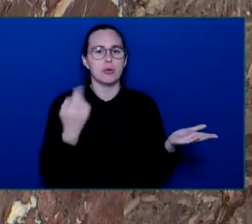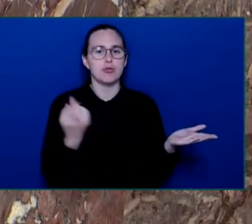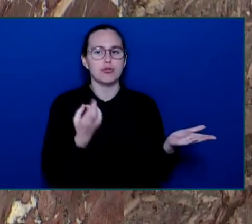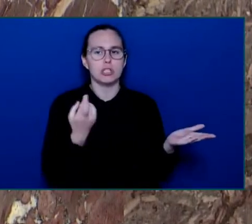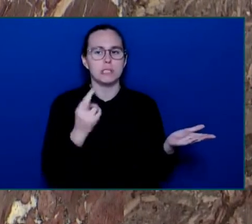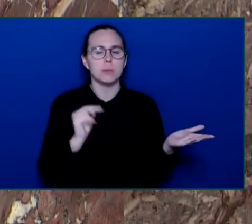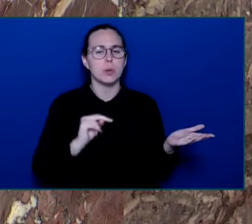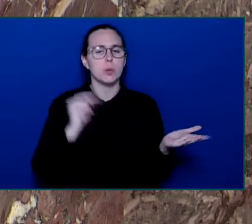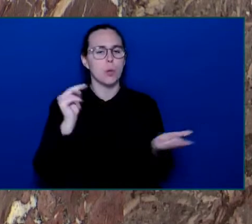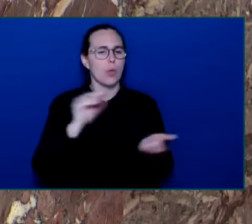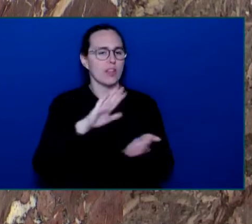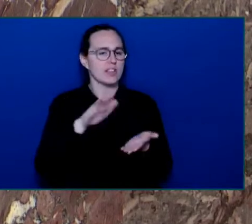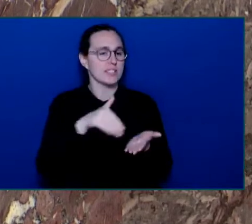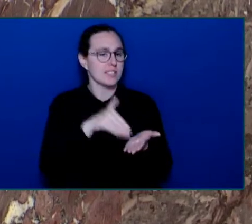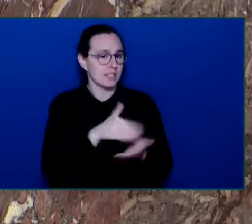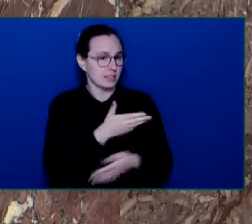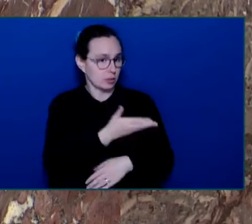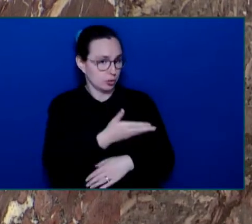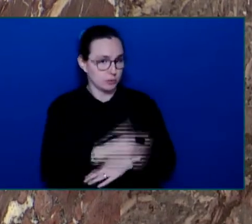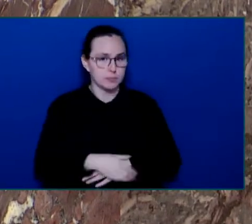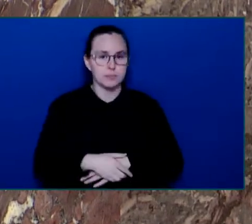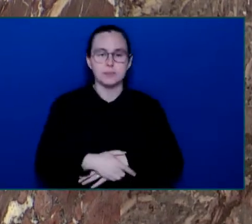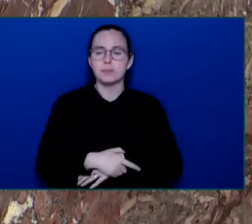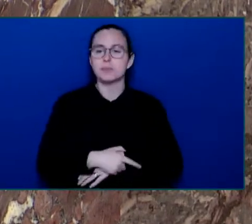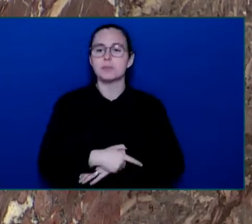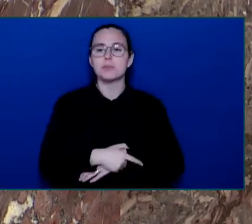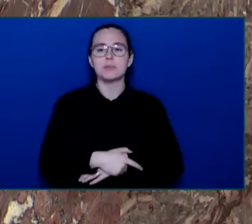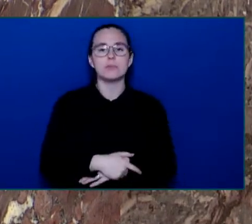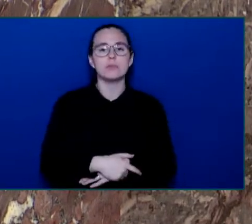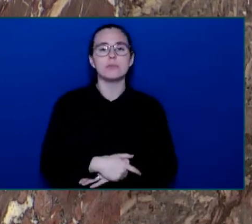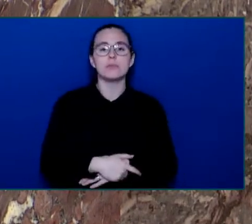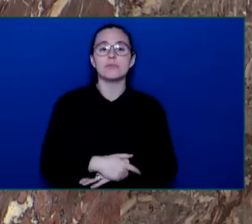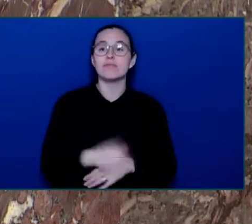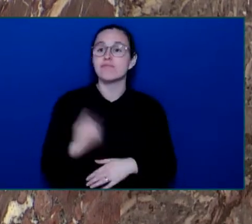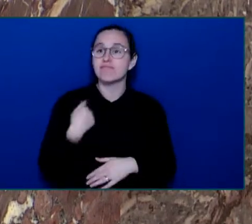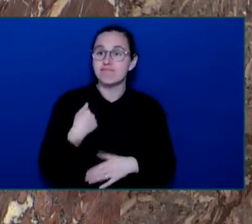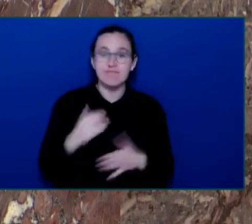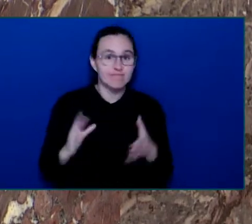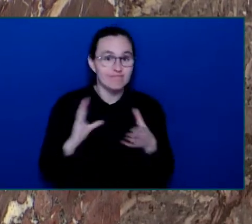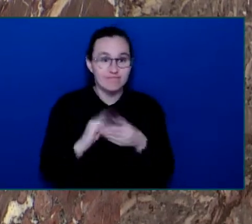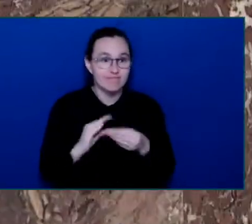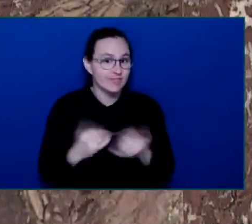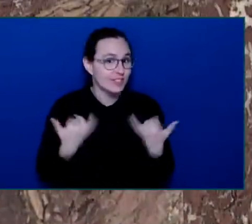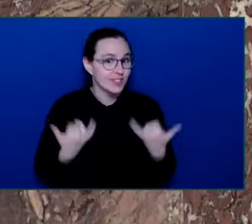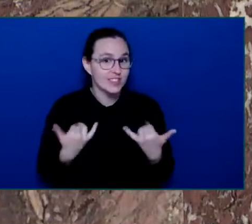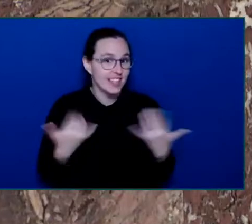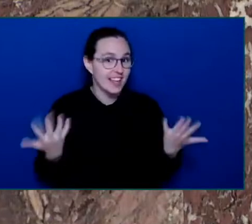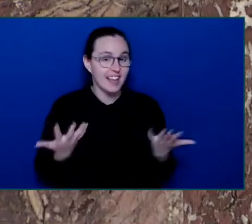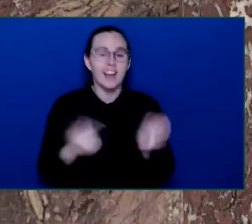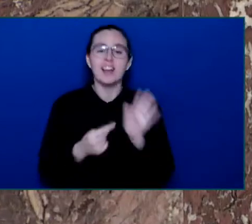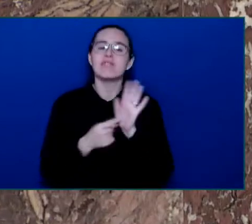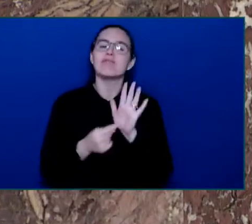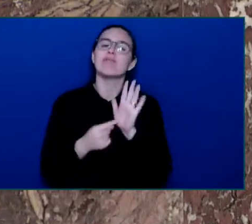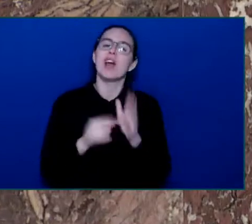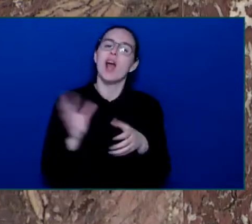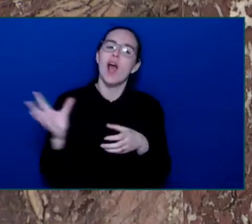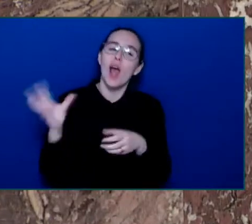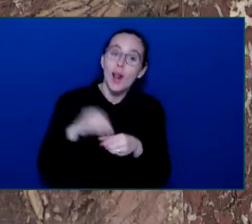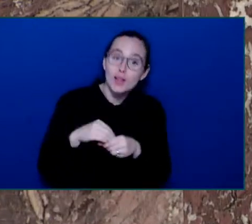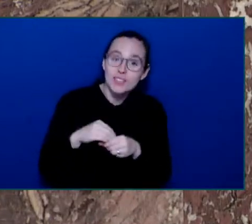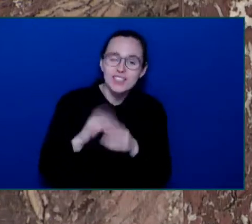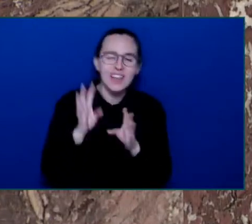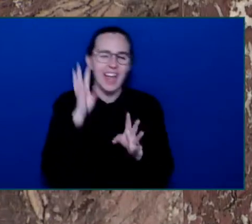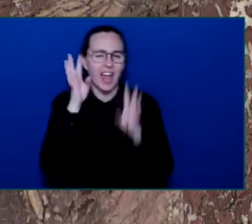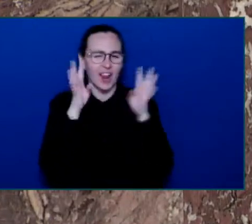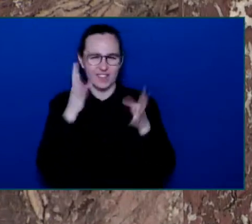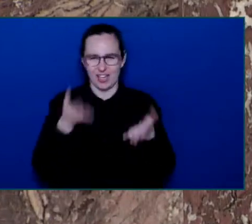shining example of the spirit of inclusion and innovation in our great province. On October 30th, I have the pleasure